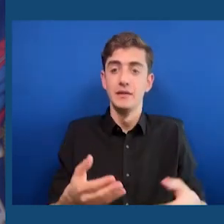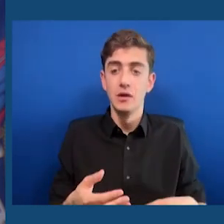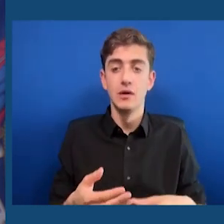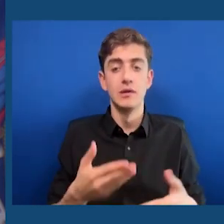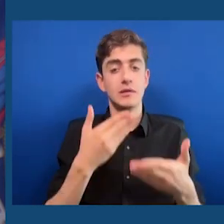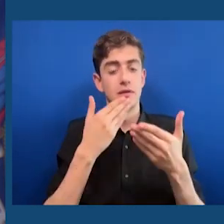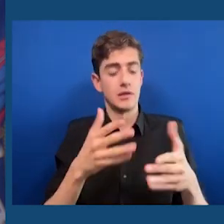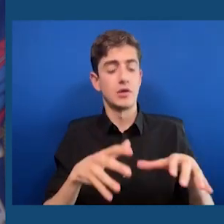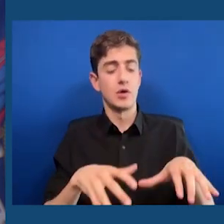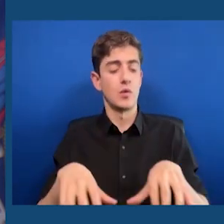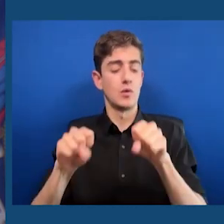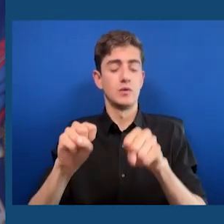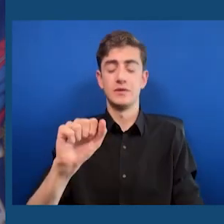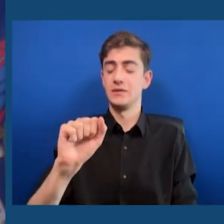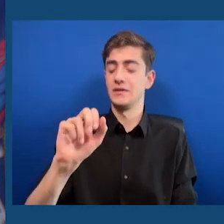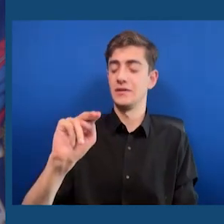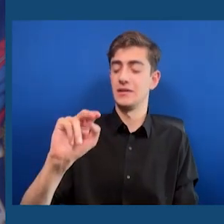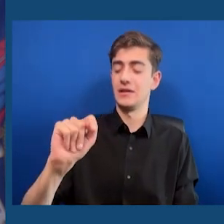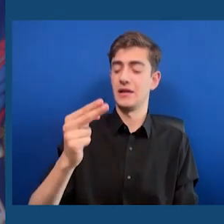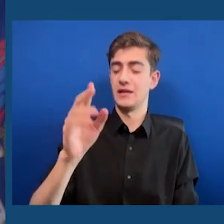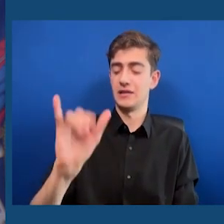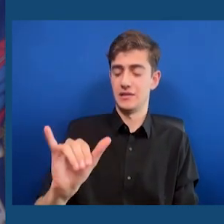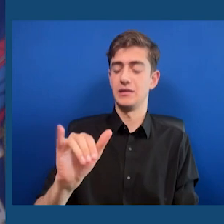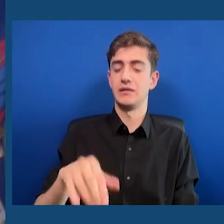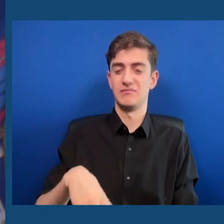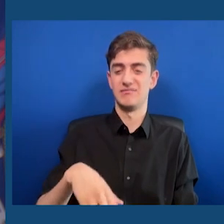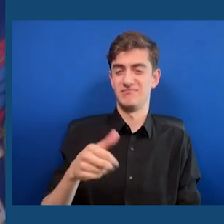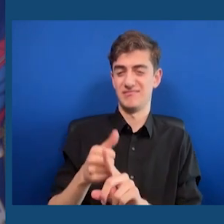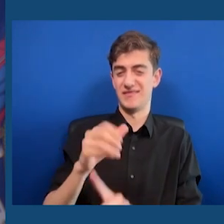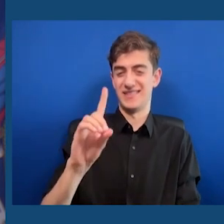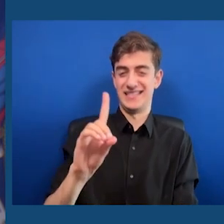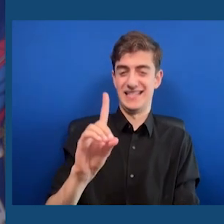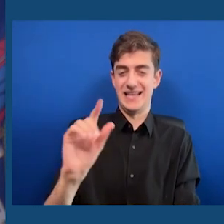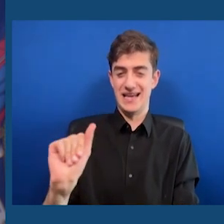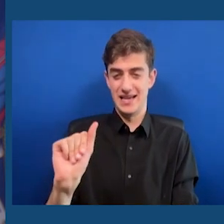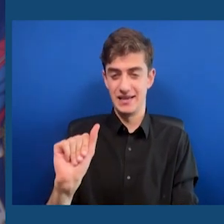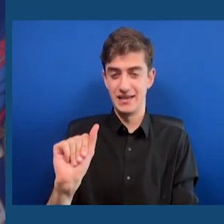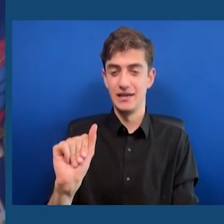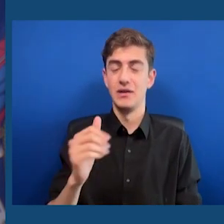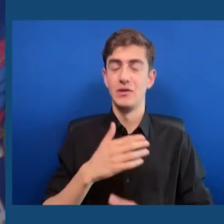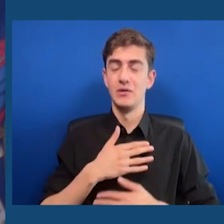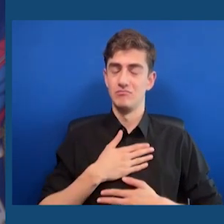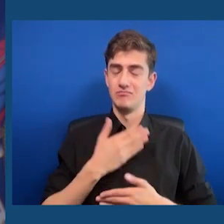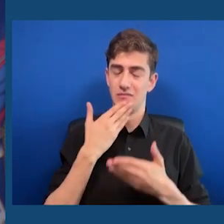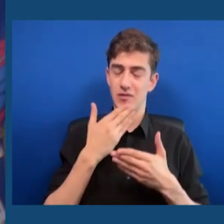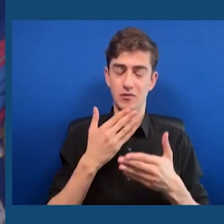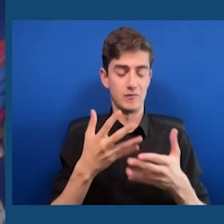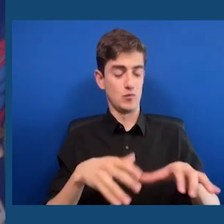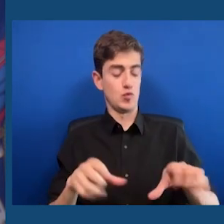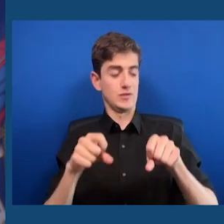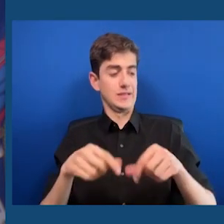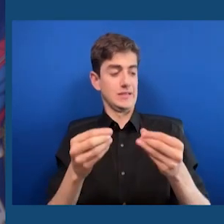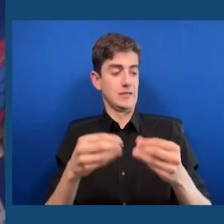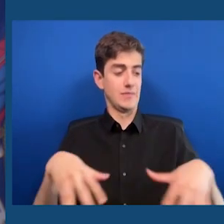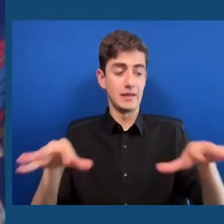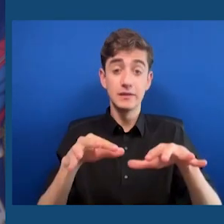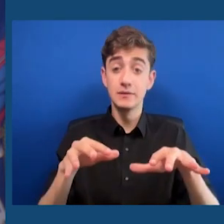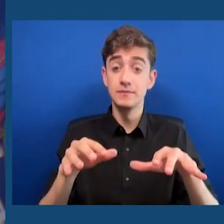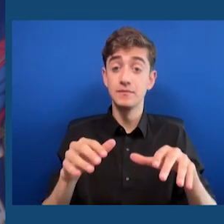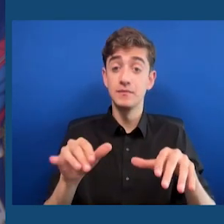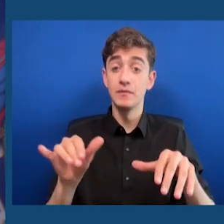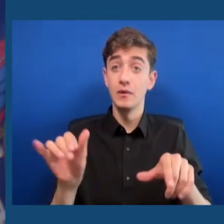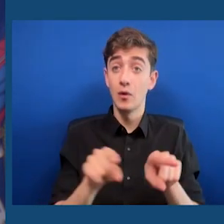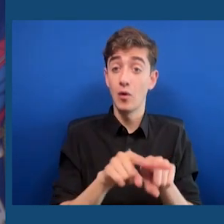ally. I want to thank him for providing this great space. Thank you. We have with us